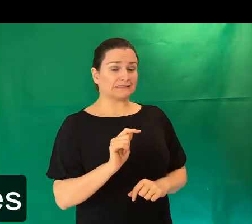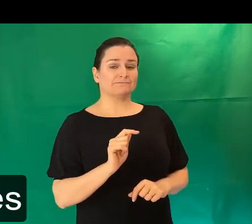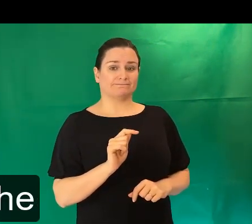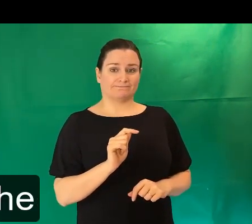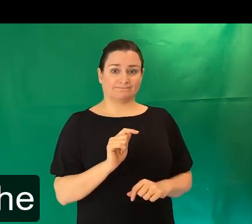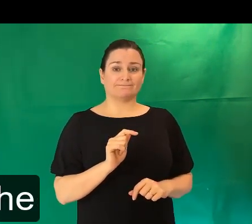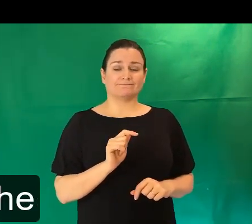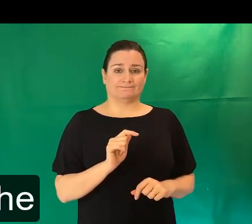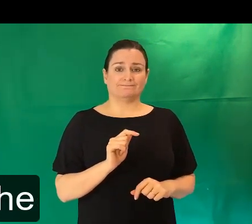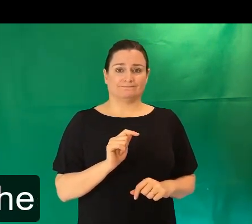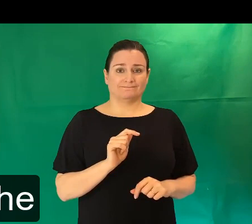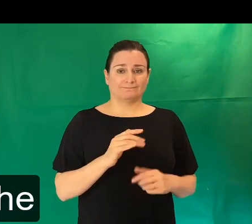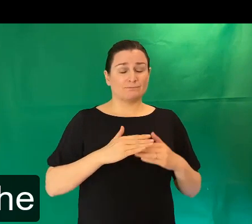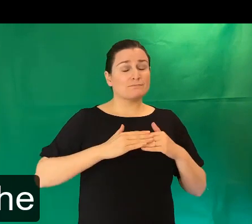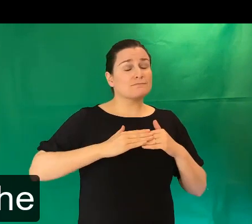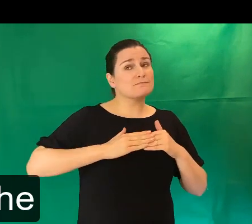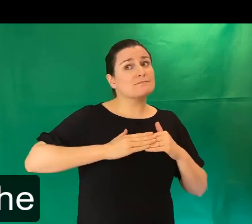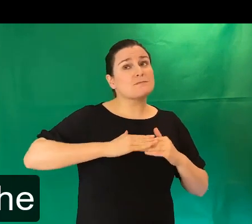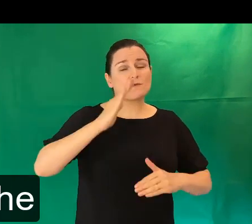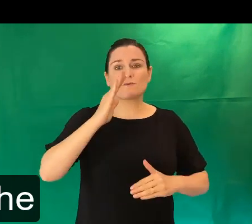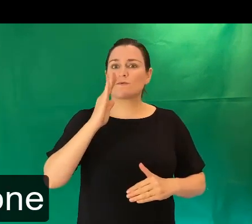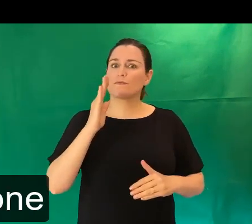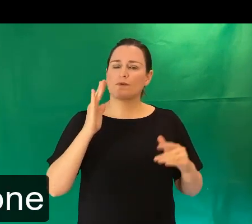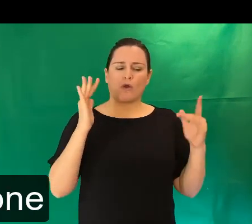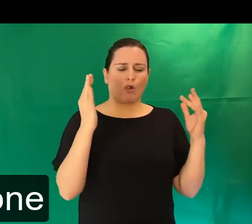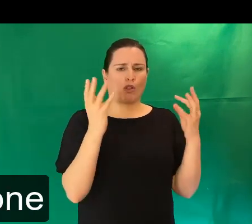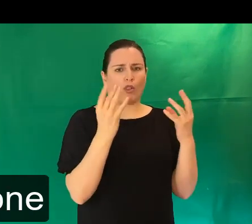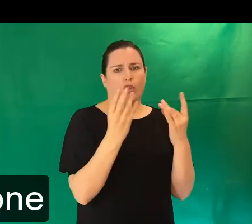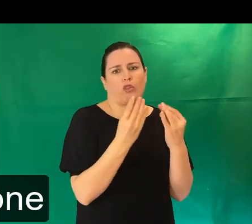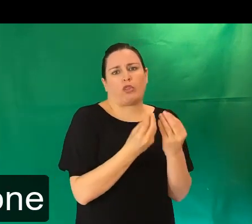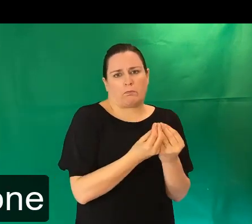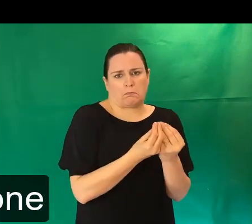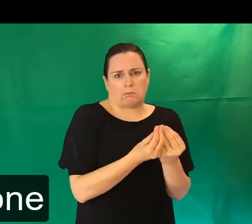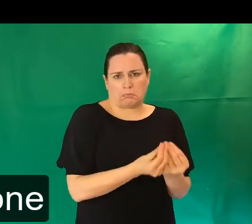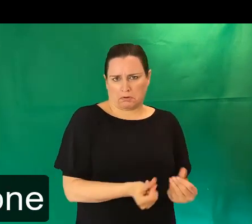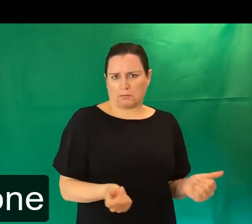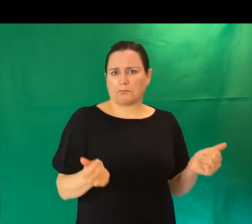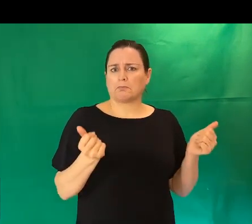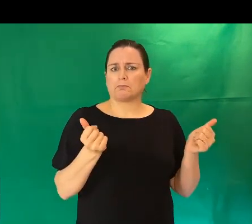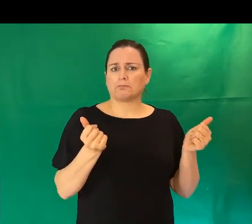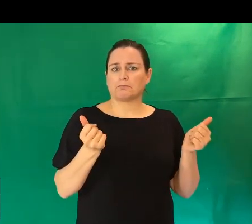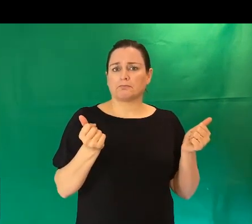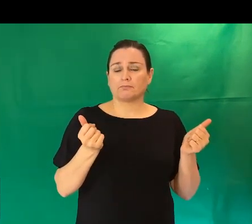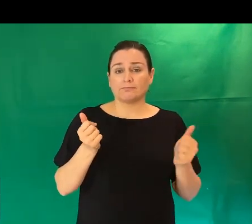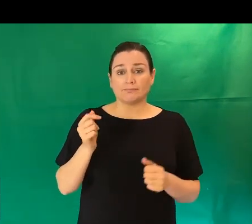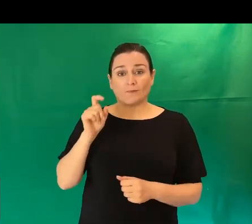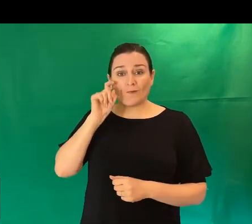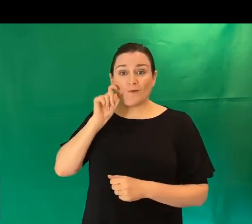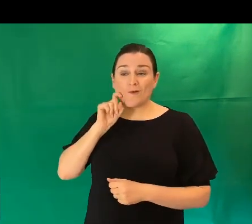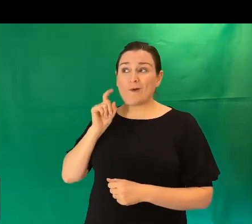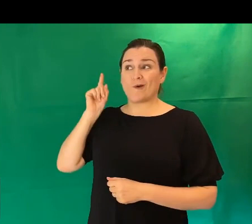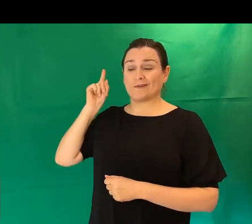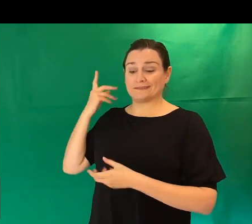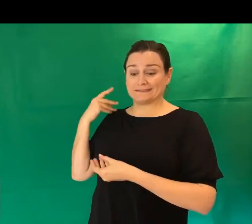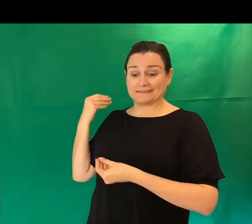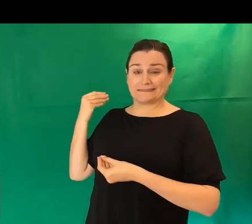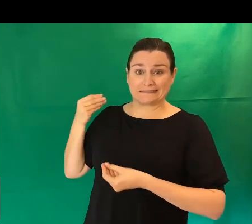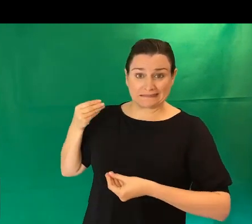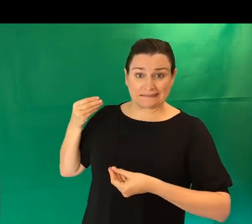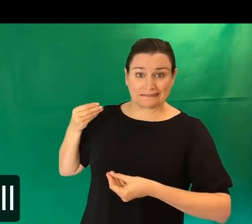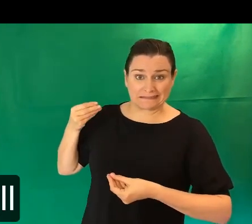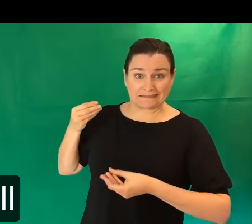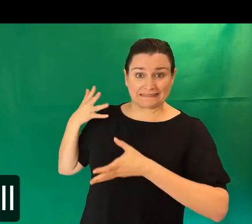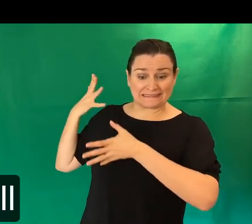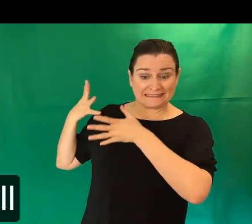sign languages are inherently endangered because the transmission of sign languages from one generation to the next